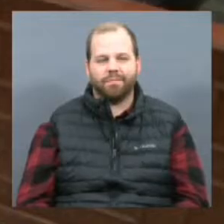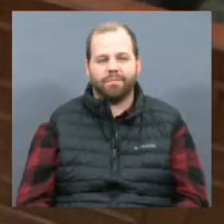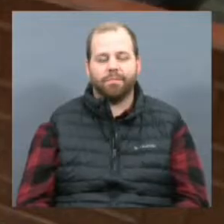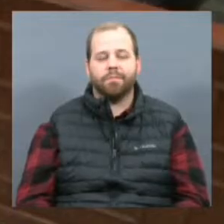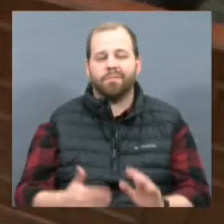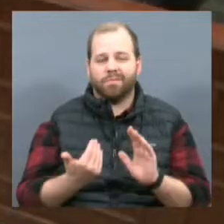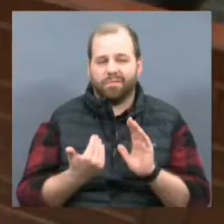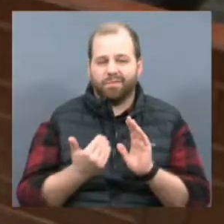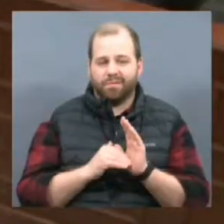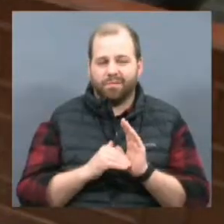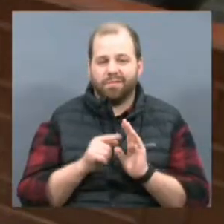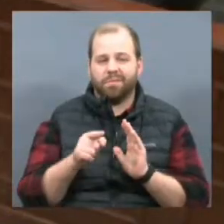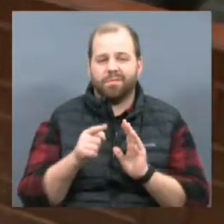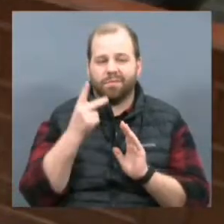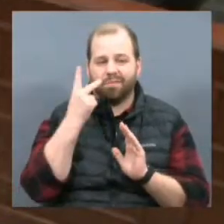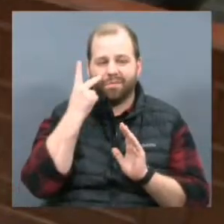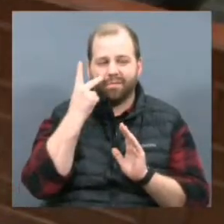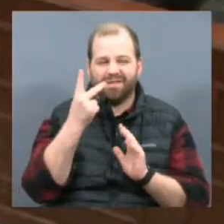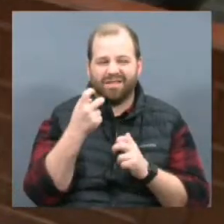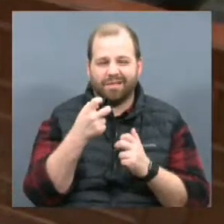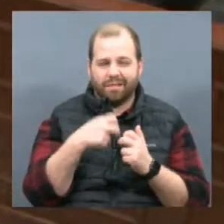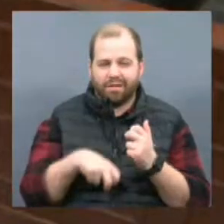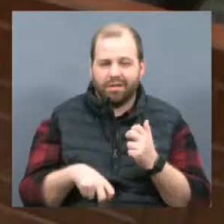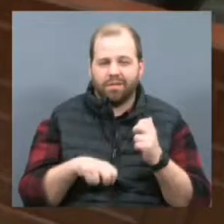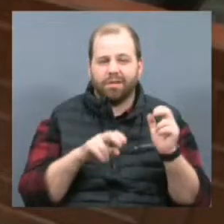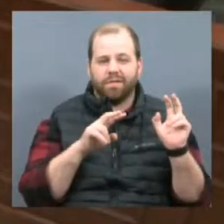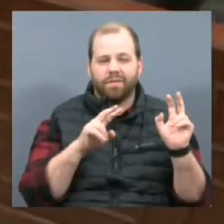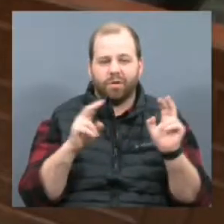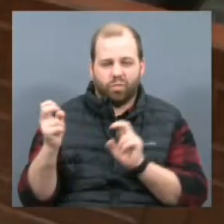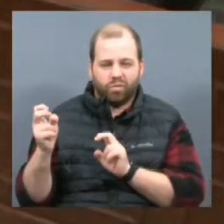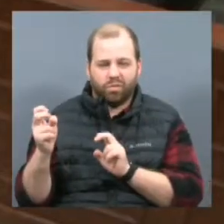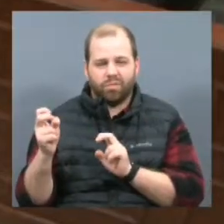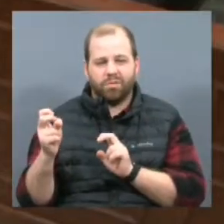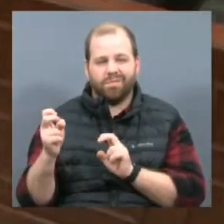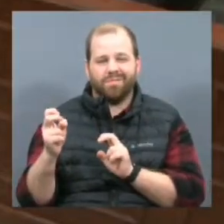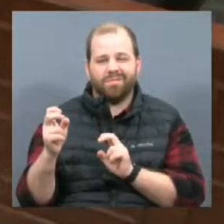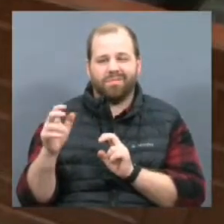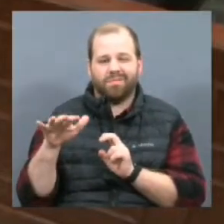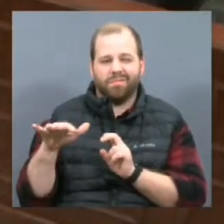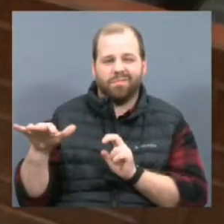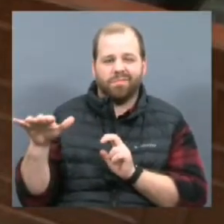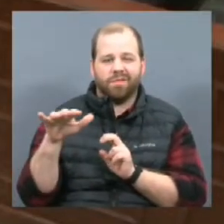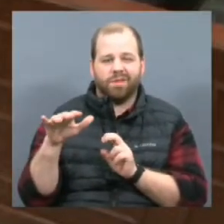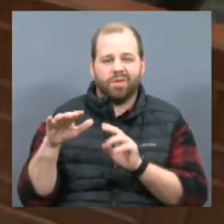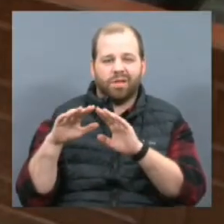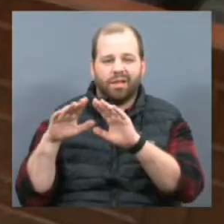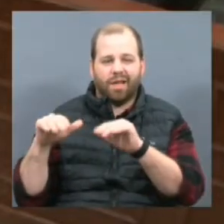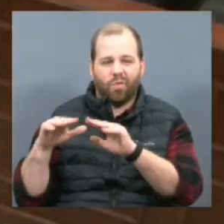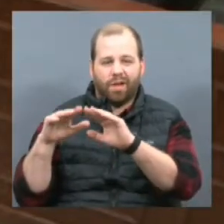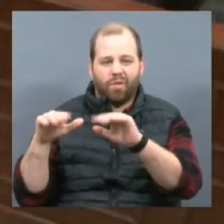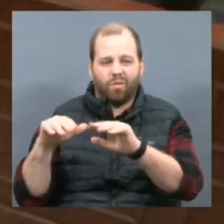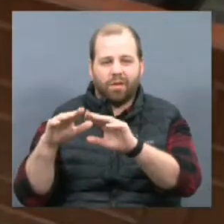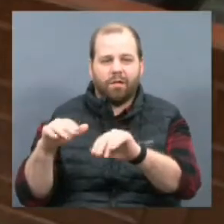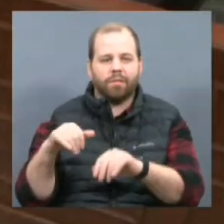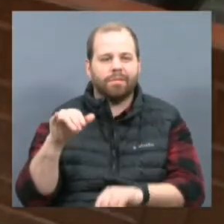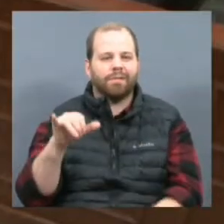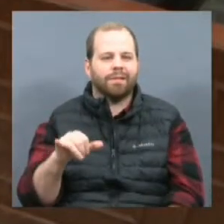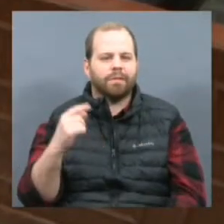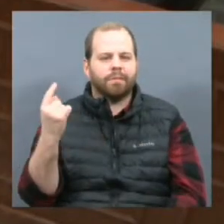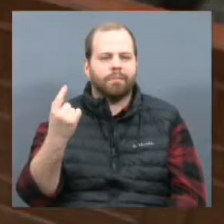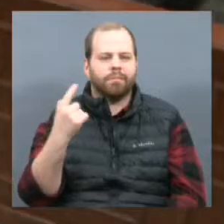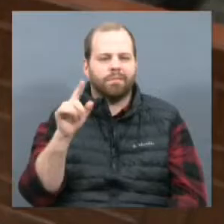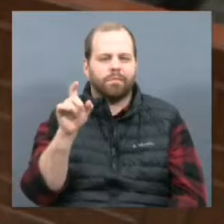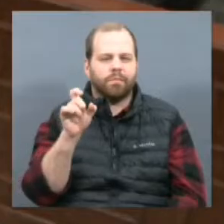Once again, as you saw before, it's a difficult issue, right? Because this is these folks' houses and right, and then, that is one question I would like to